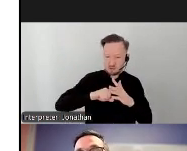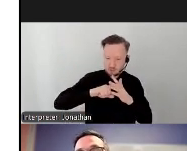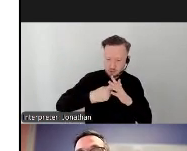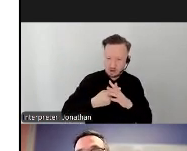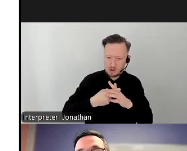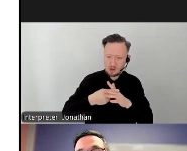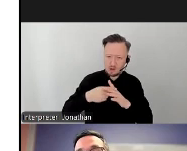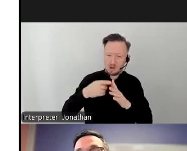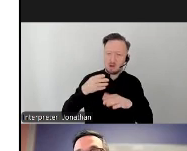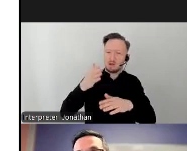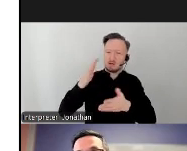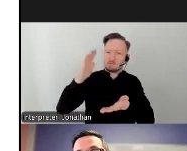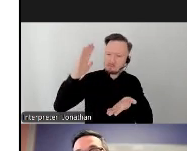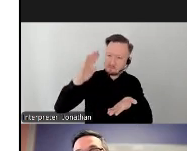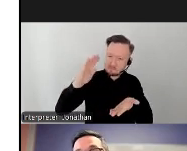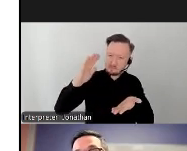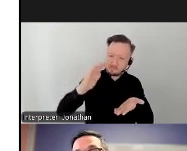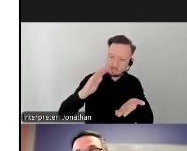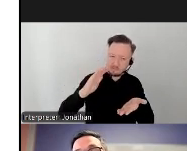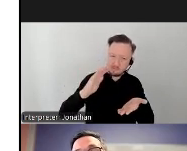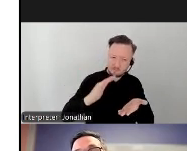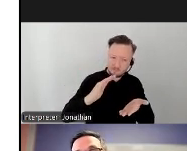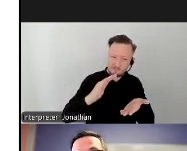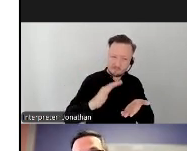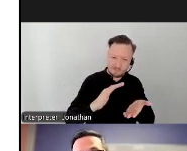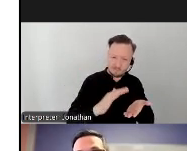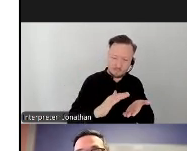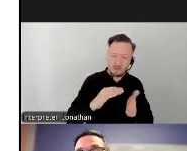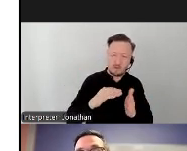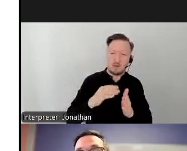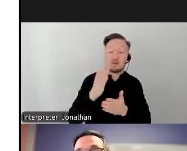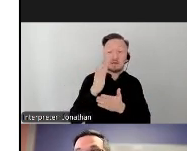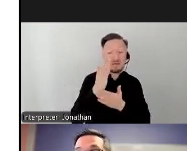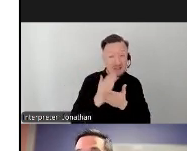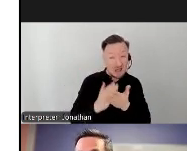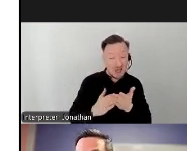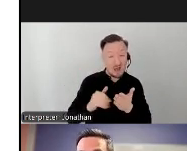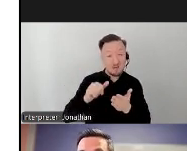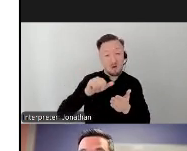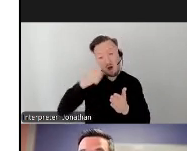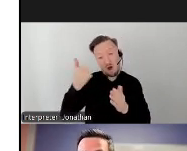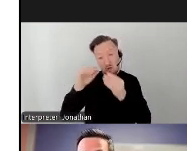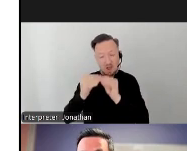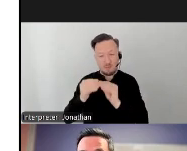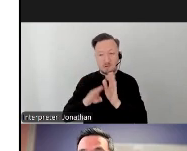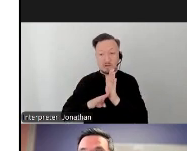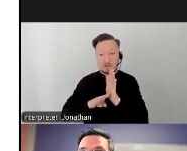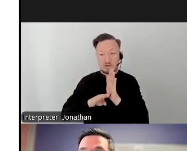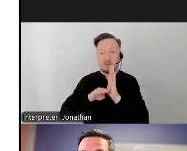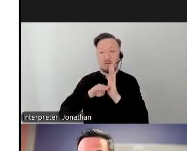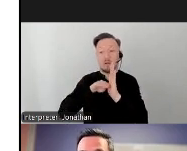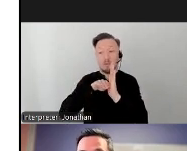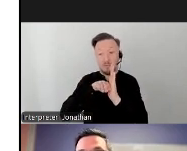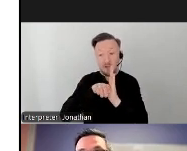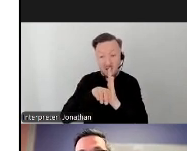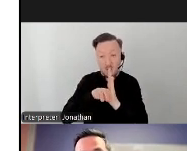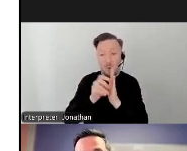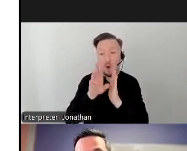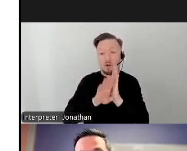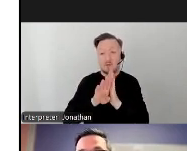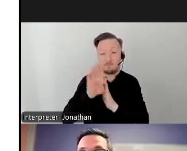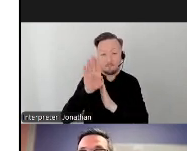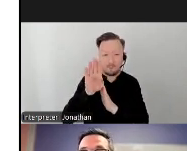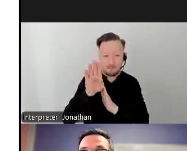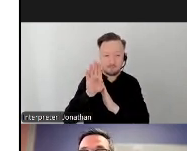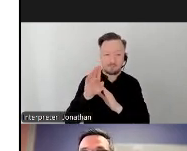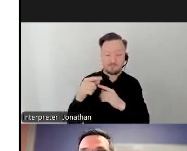so, this has plateaued and in some cases actually gone up. The rates of rectal cancer especially has risen over the last